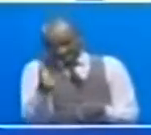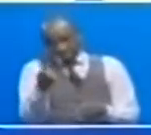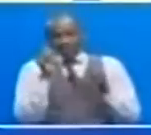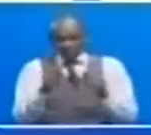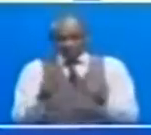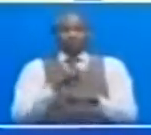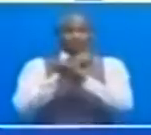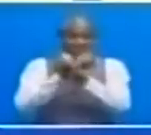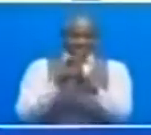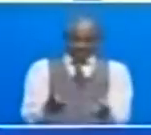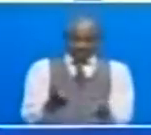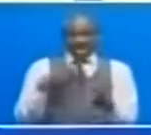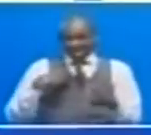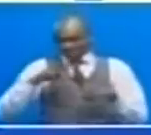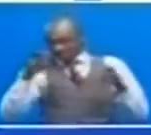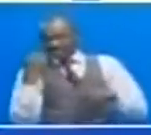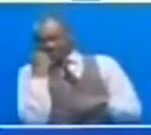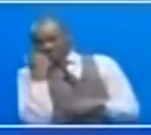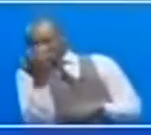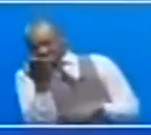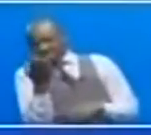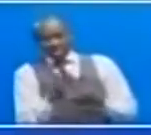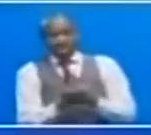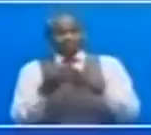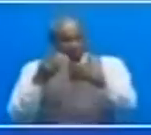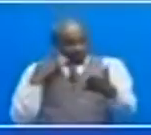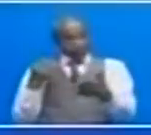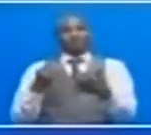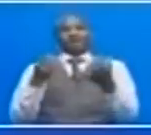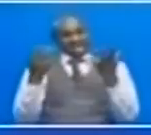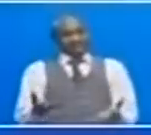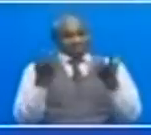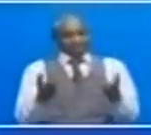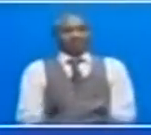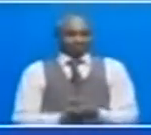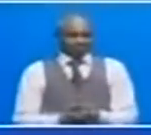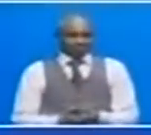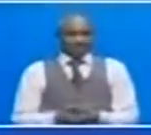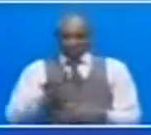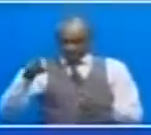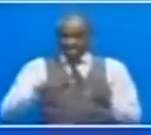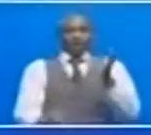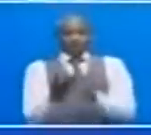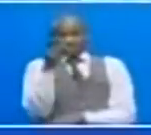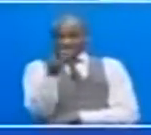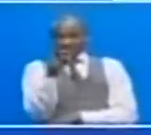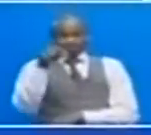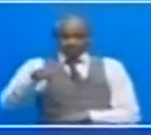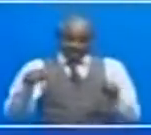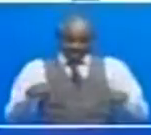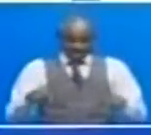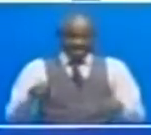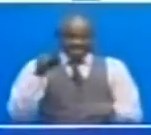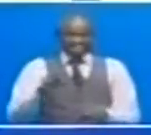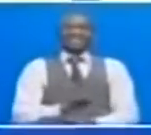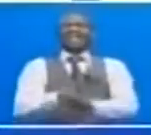at prevention and checking of diseases at their earliest stages. What we are launching today is